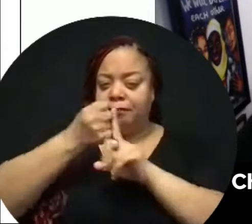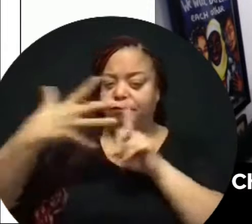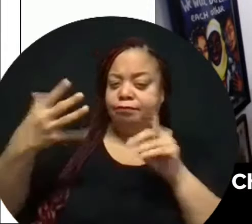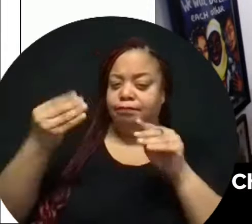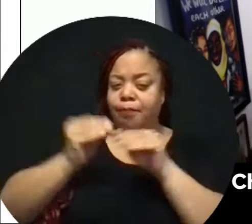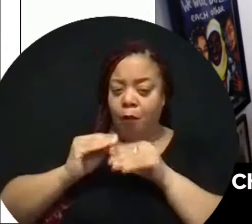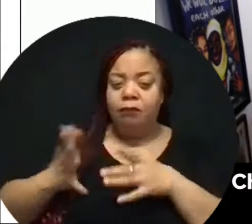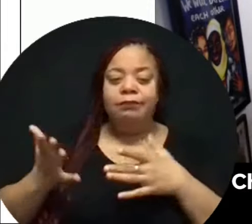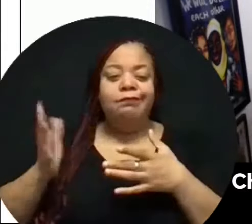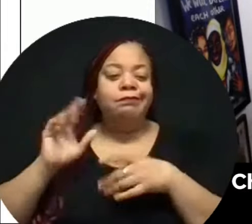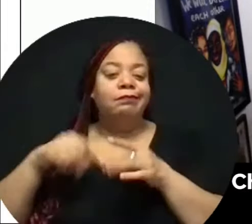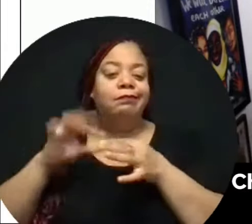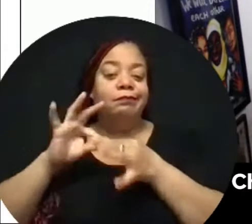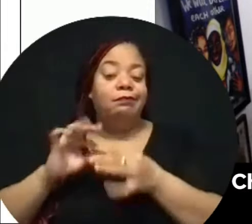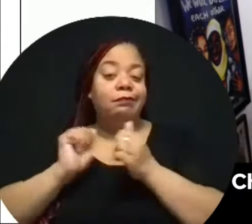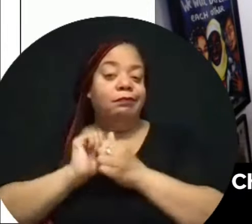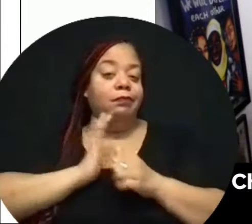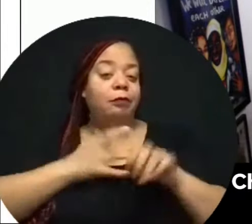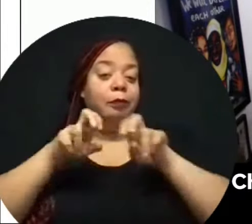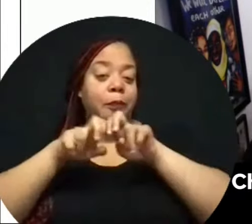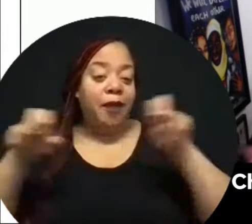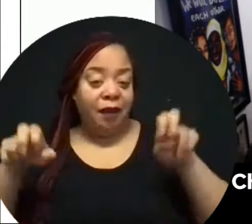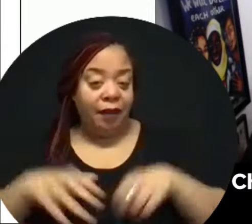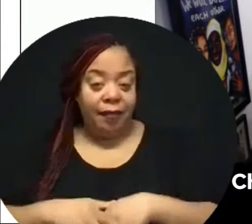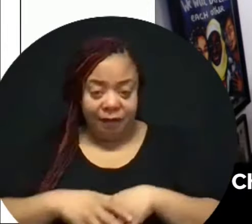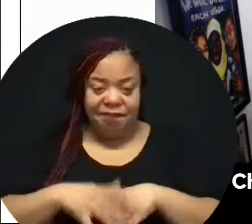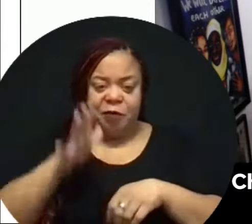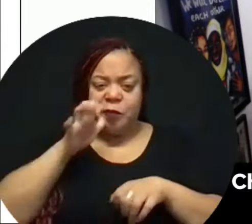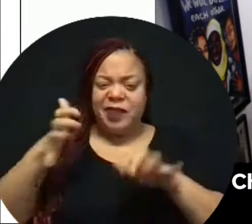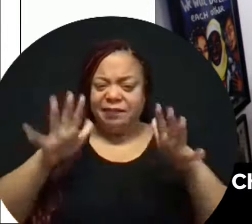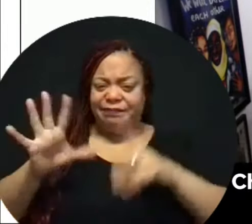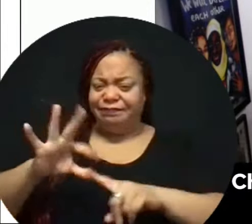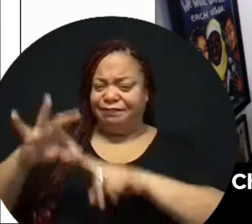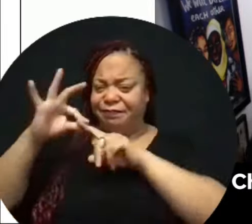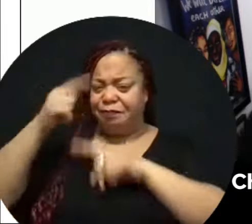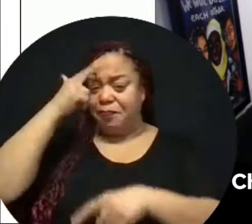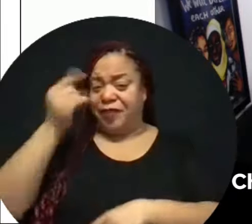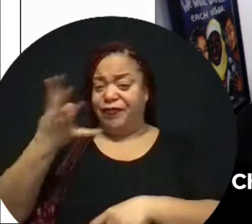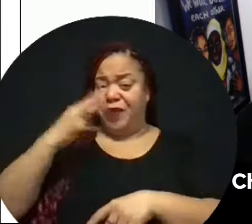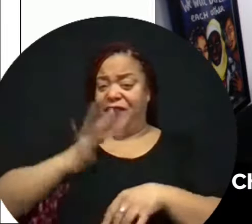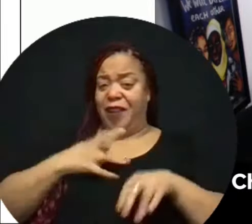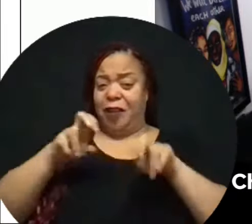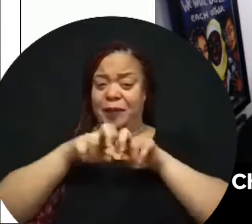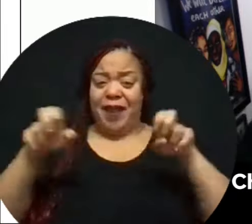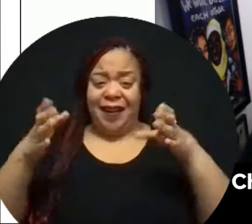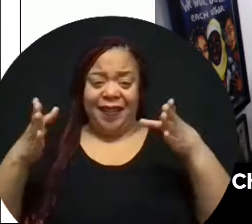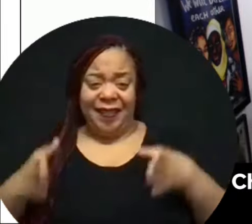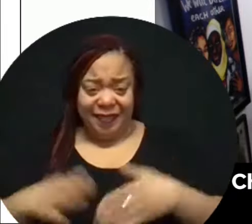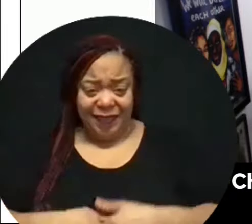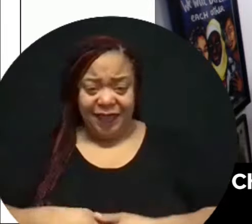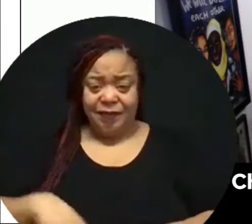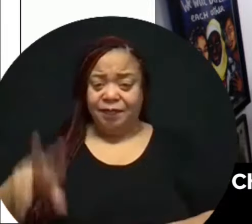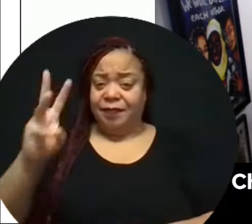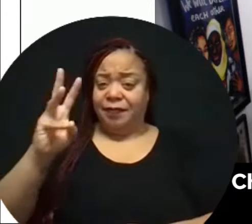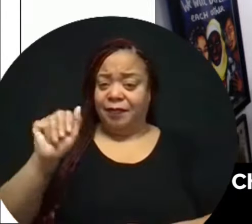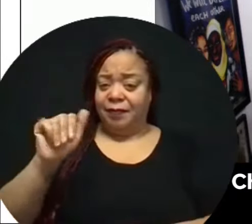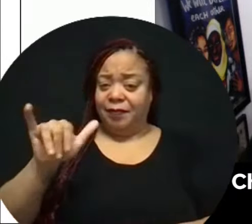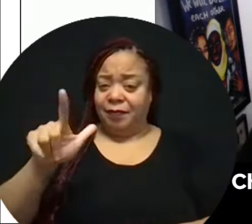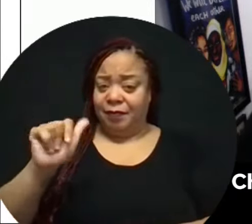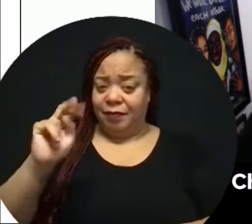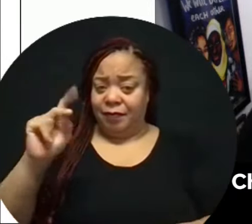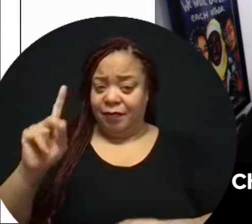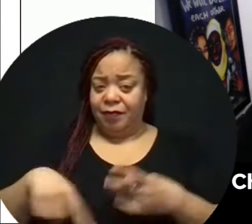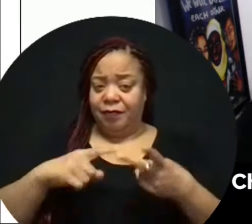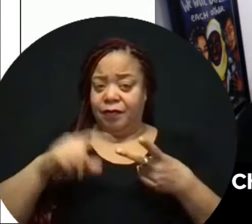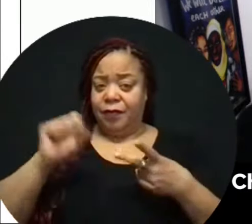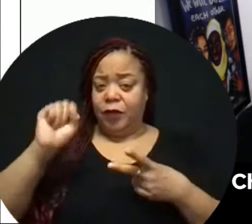have pre-recorded their remarks. So throughout the evening, we'll hear segments from our imprisoned panelists, which our live